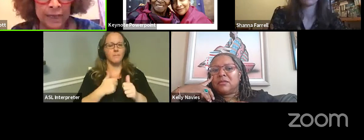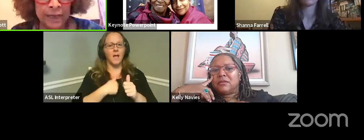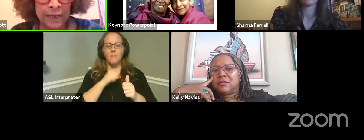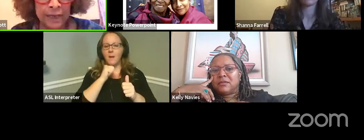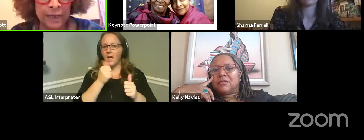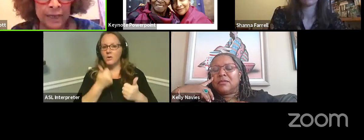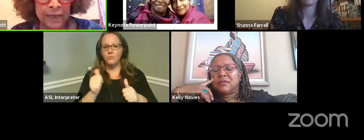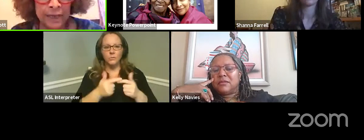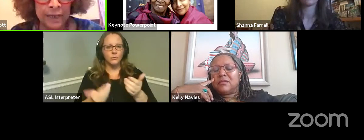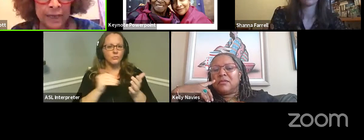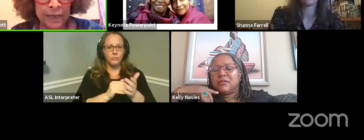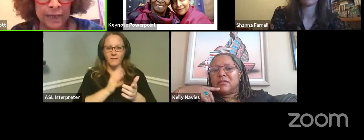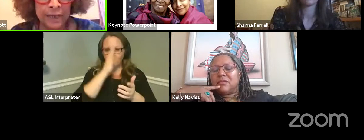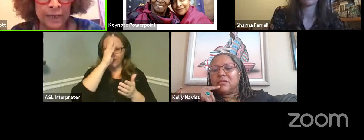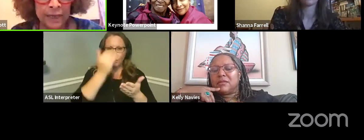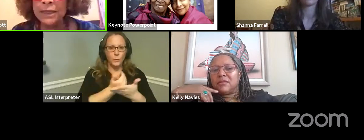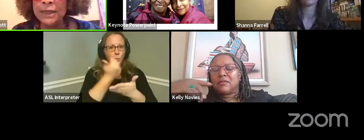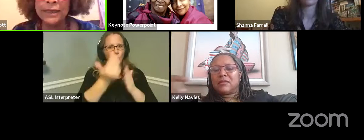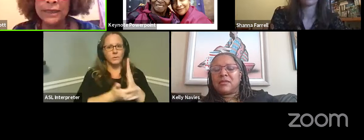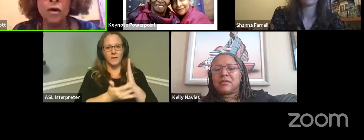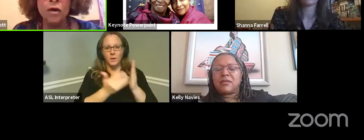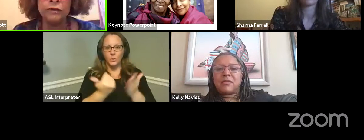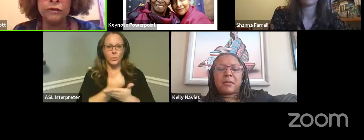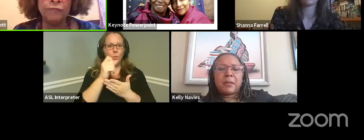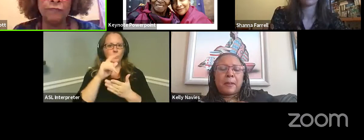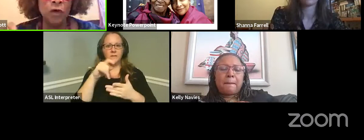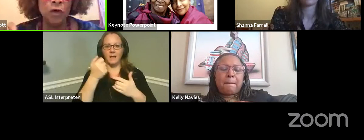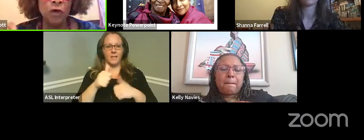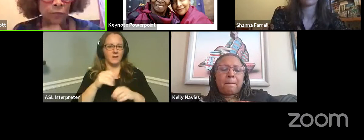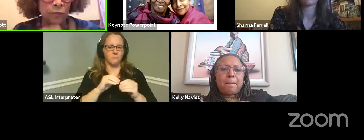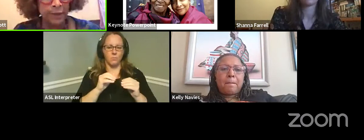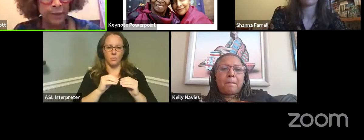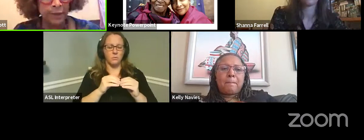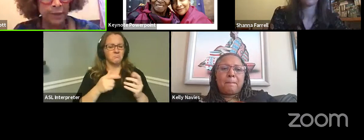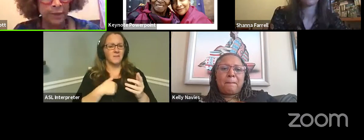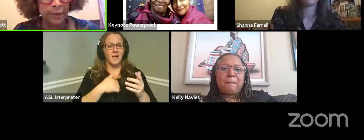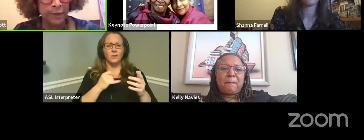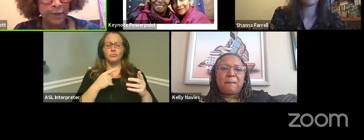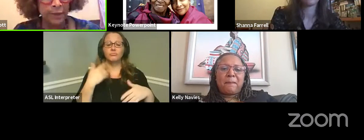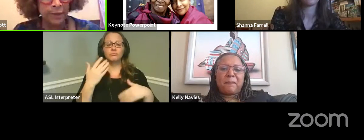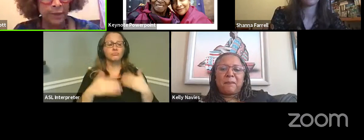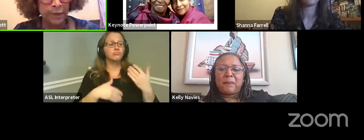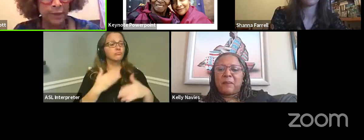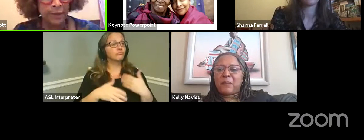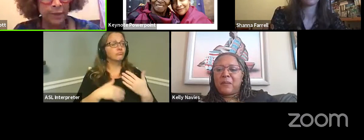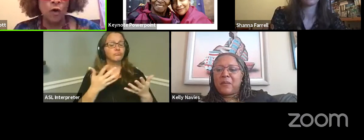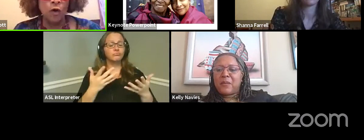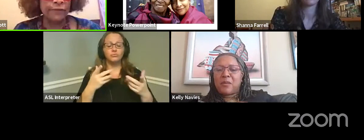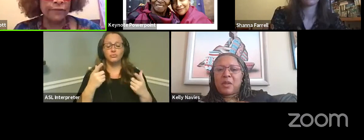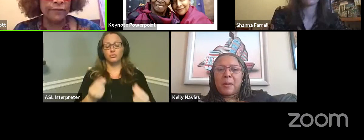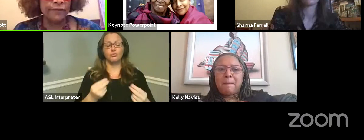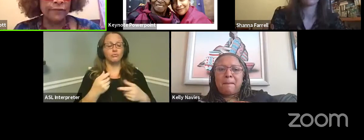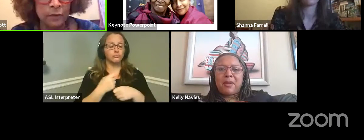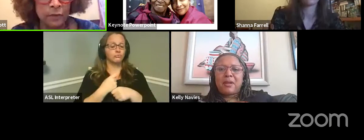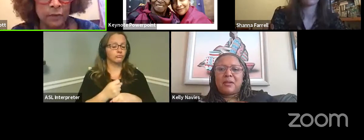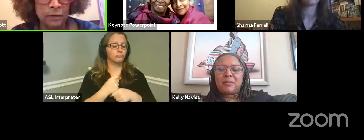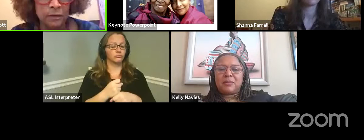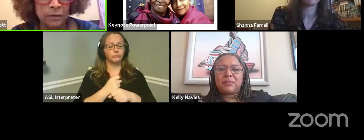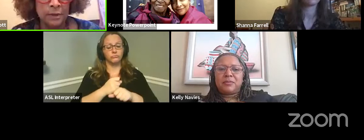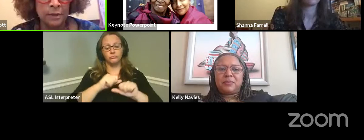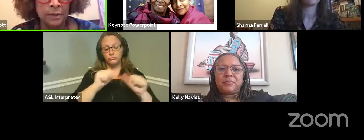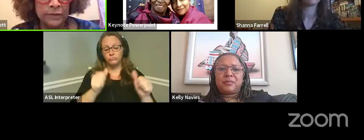time. Consequently, I can go with the flow and just move, you know, and